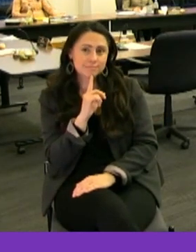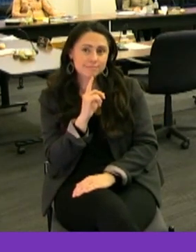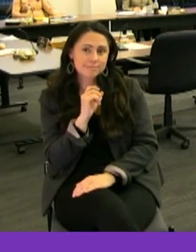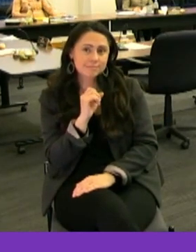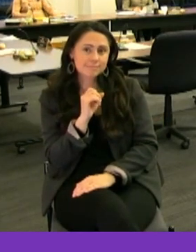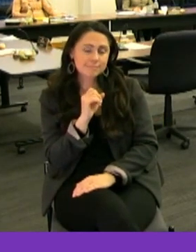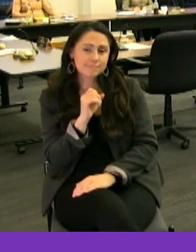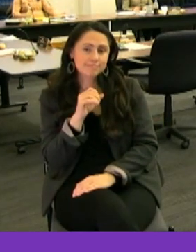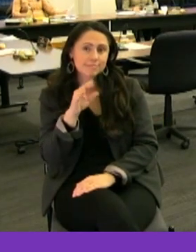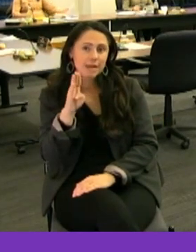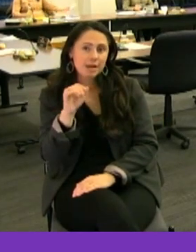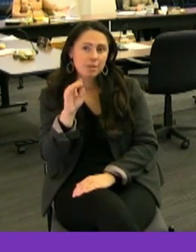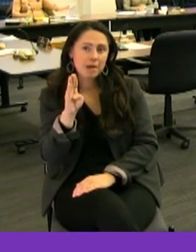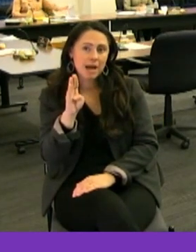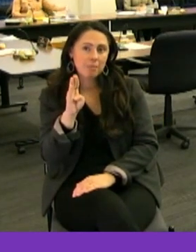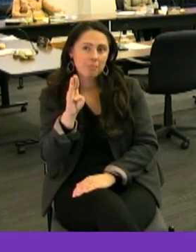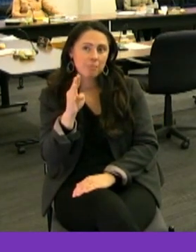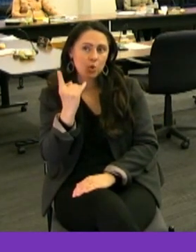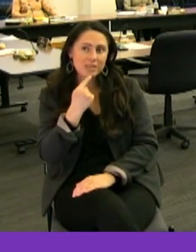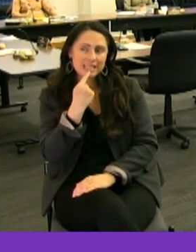what Bob always says.